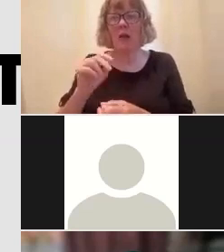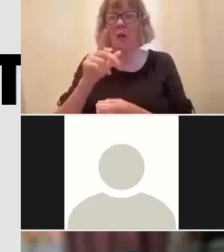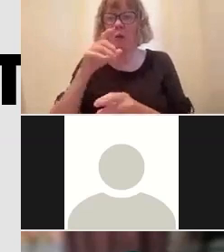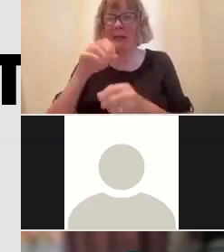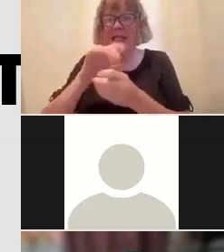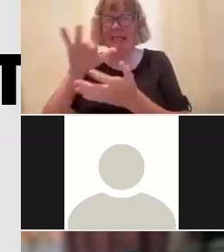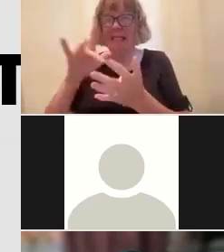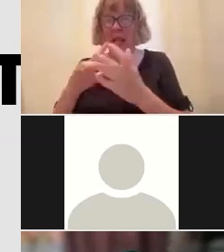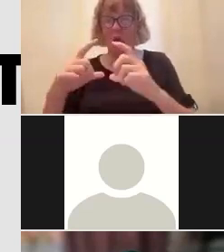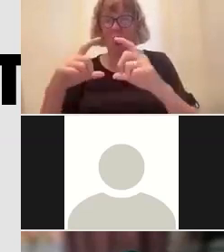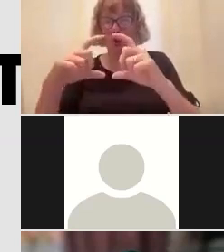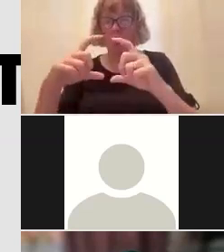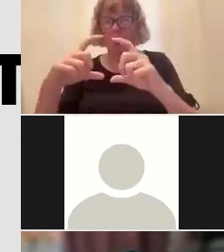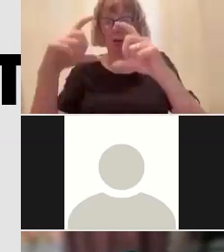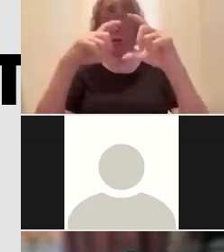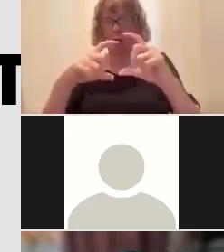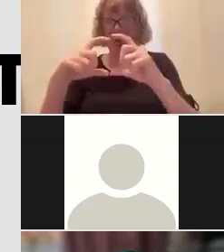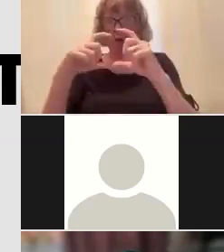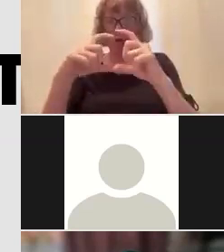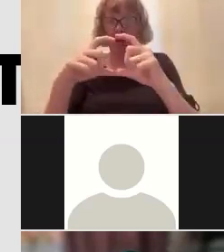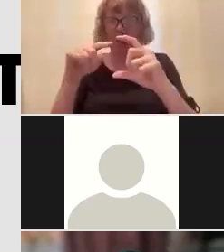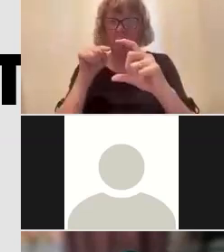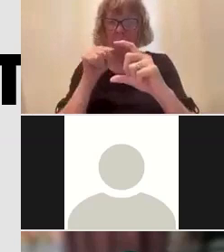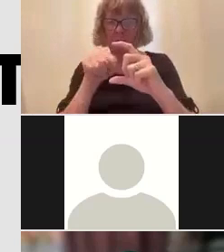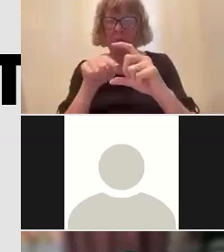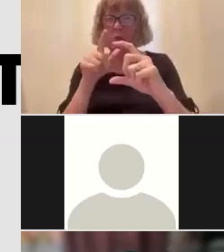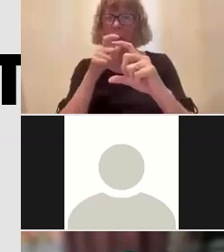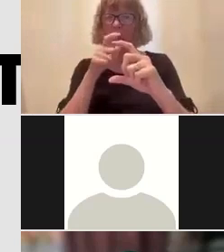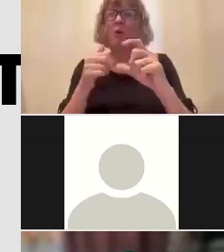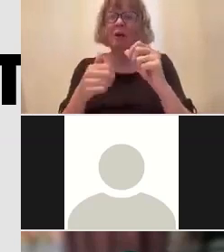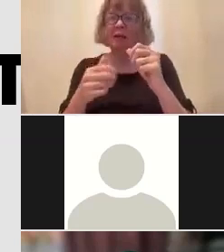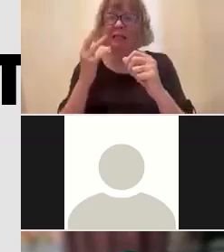are the most victimized.